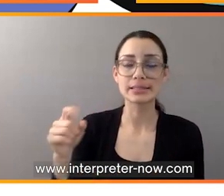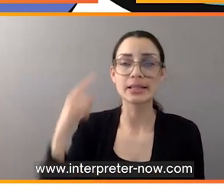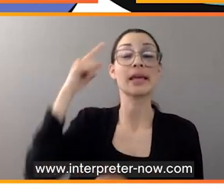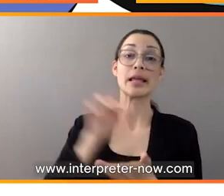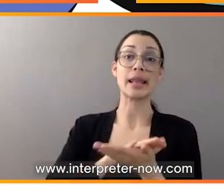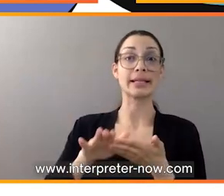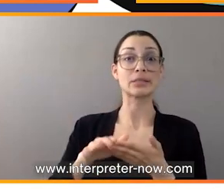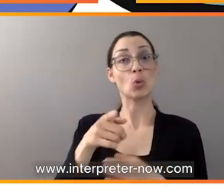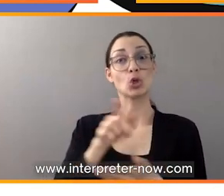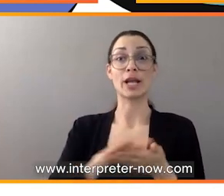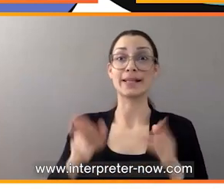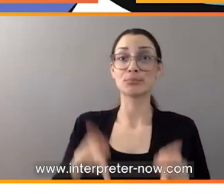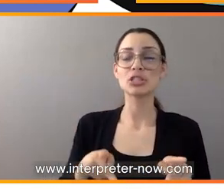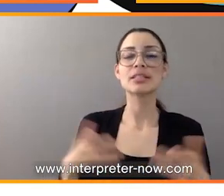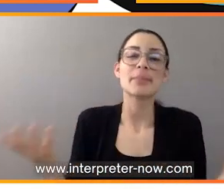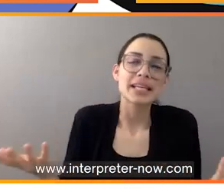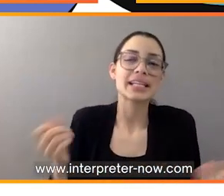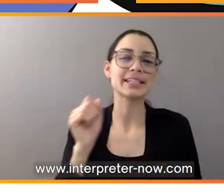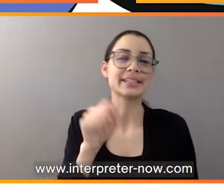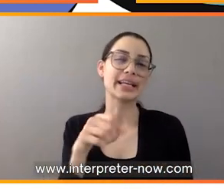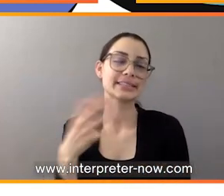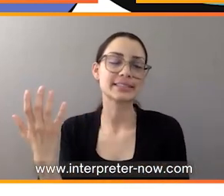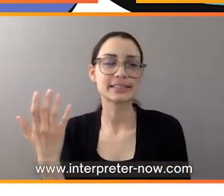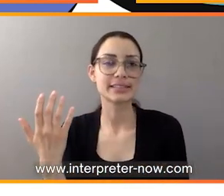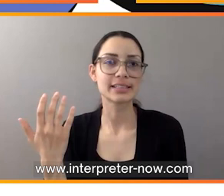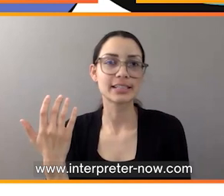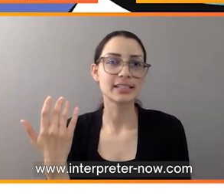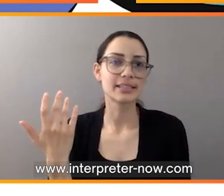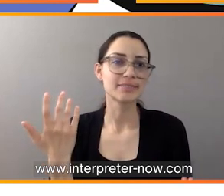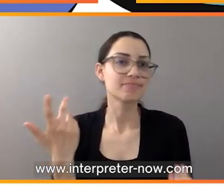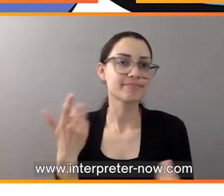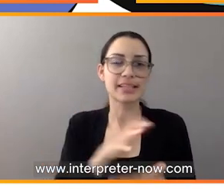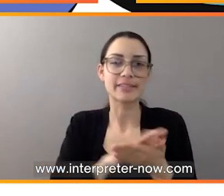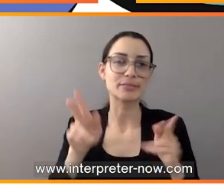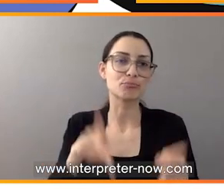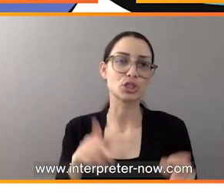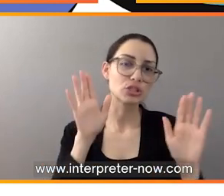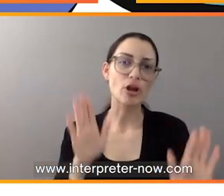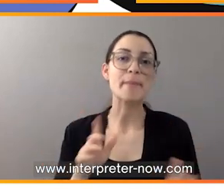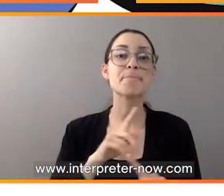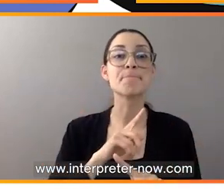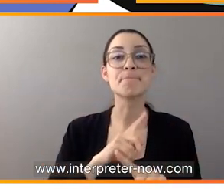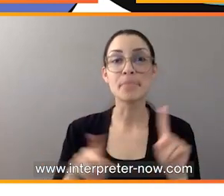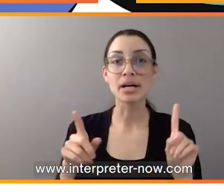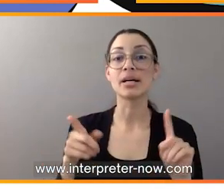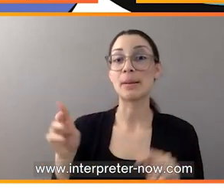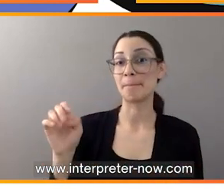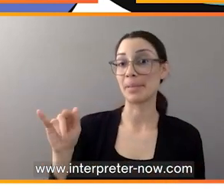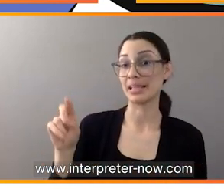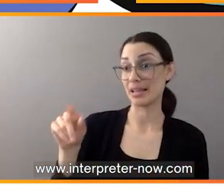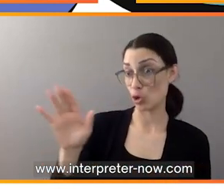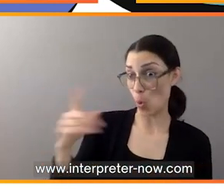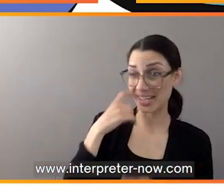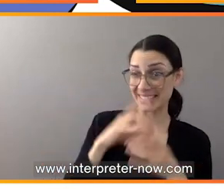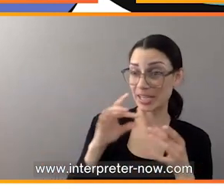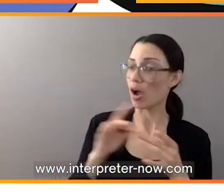If you are really nice and you're, you know, you want to pay a compliment to someone because you really mean it, great. That's kind. But you are spot on, Melinda,